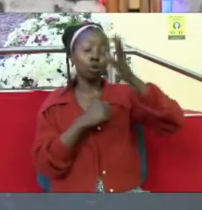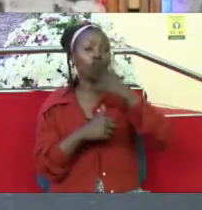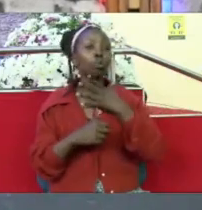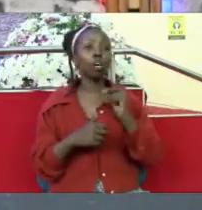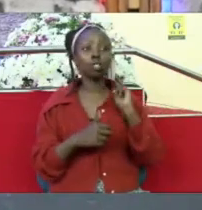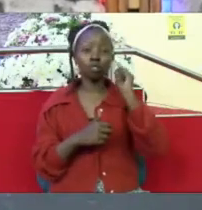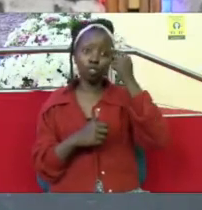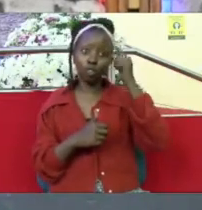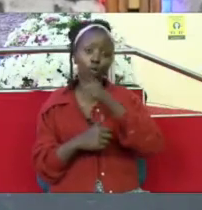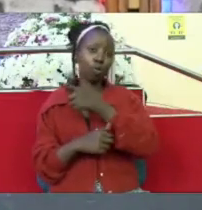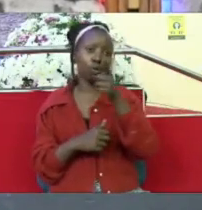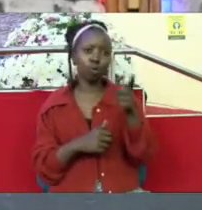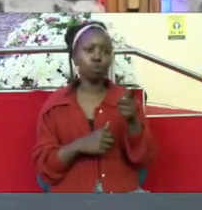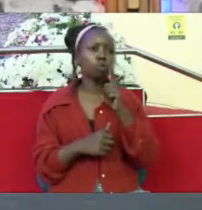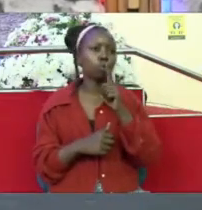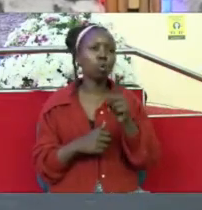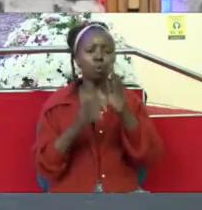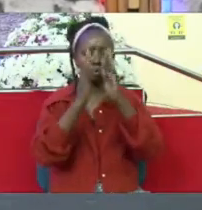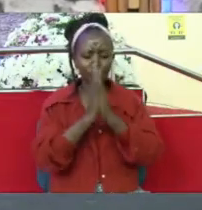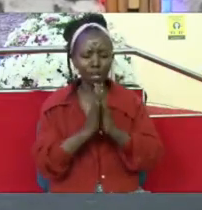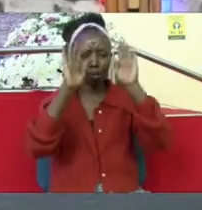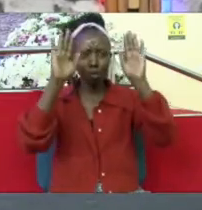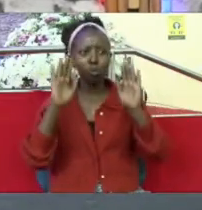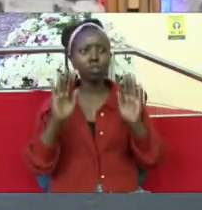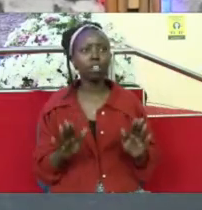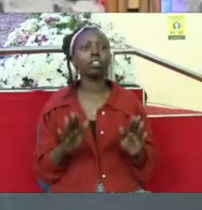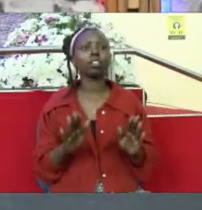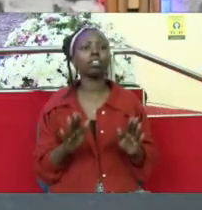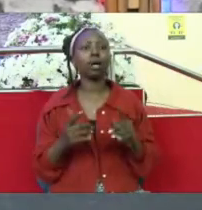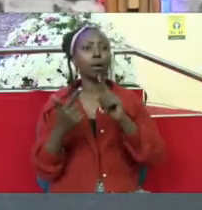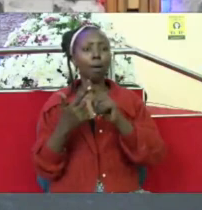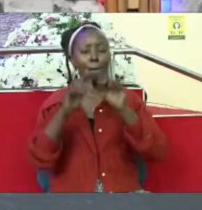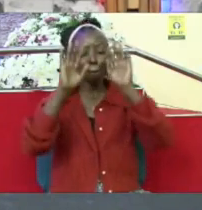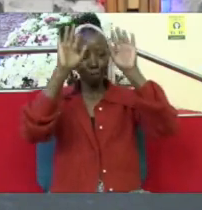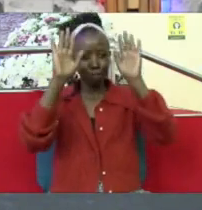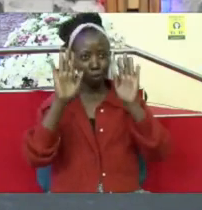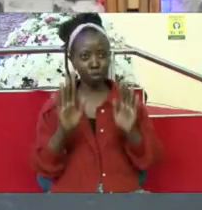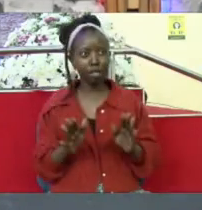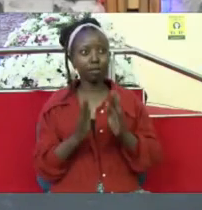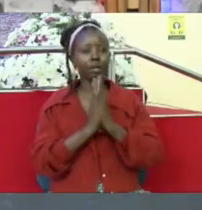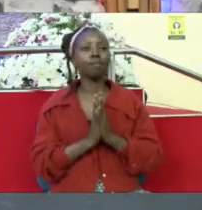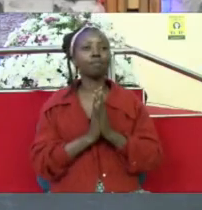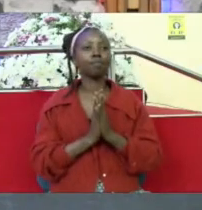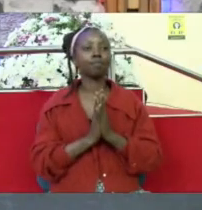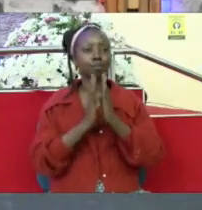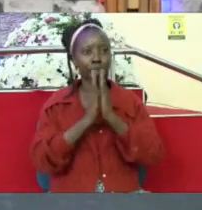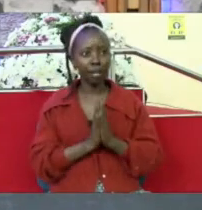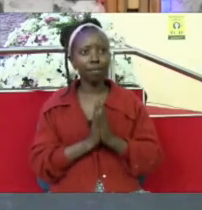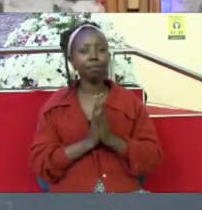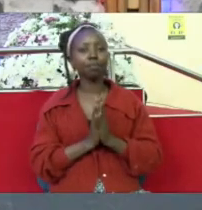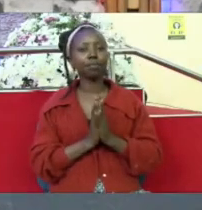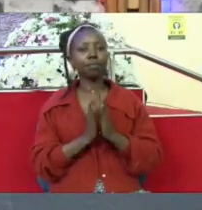Libarikiwe jina. Prayer is essential. Maombi ni ya maana sana. Prayer is important. Maombi ni ya maana. Prayer. Maombi.